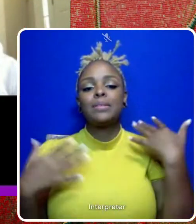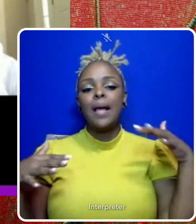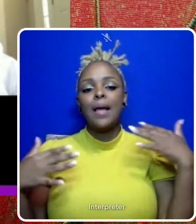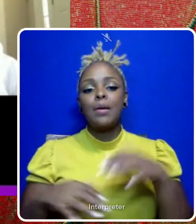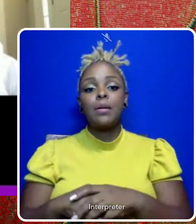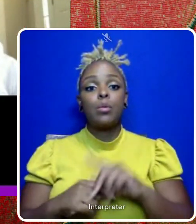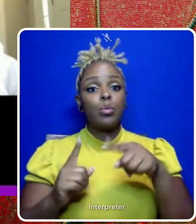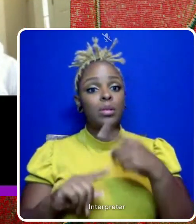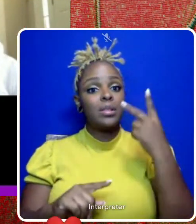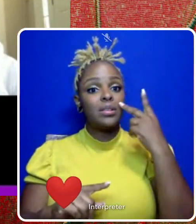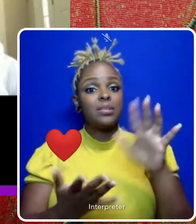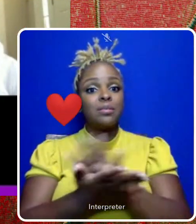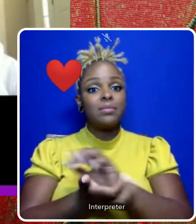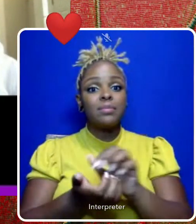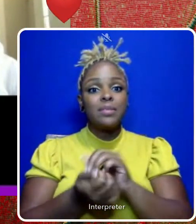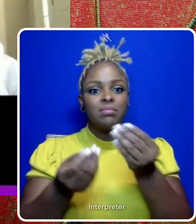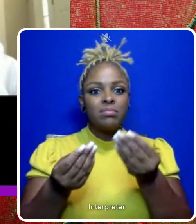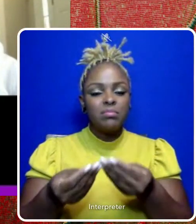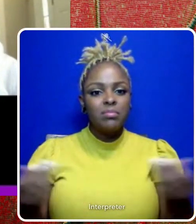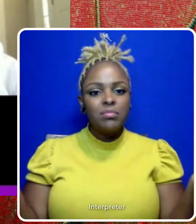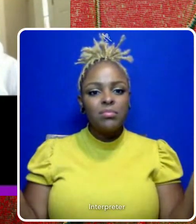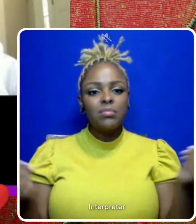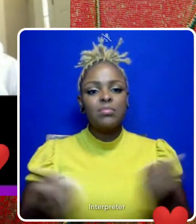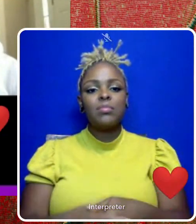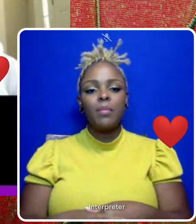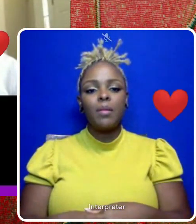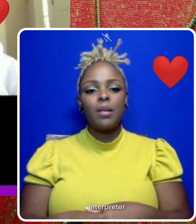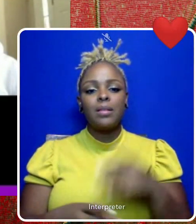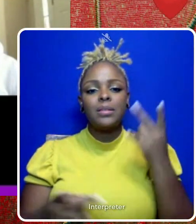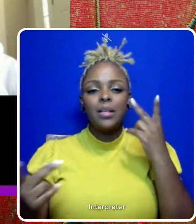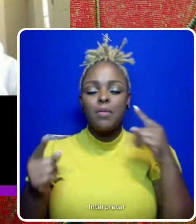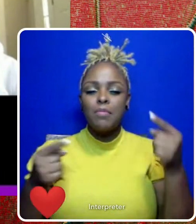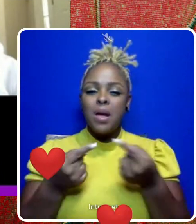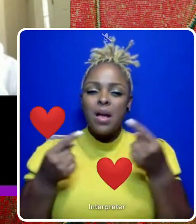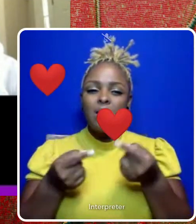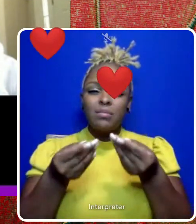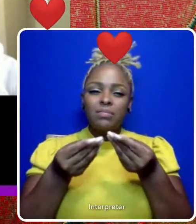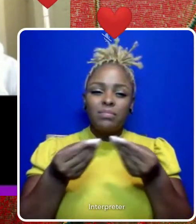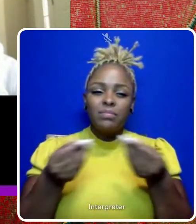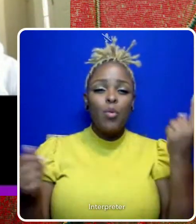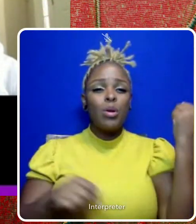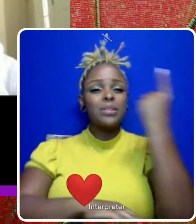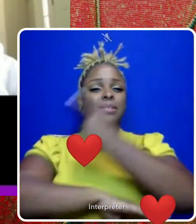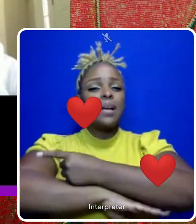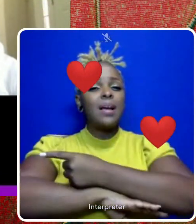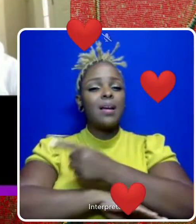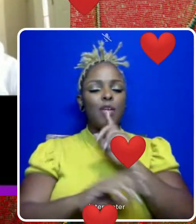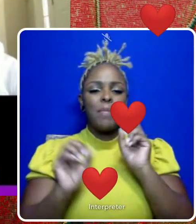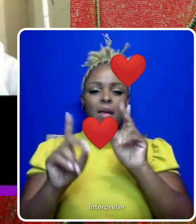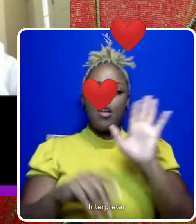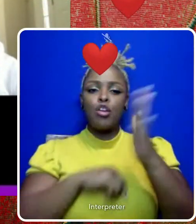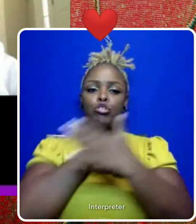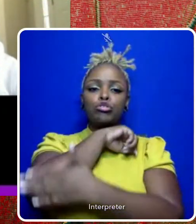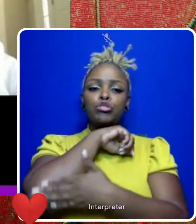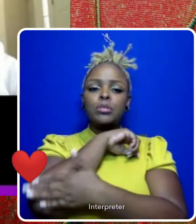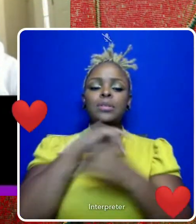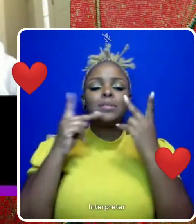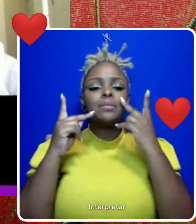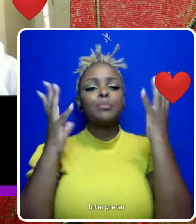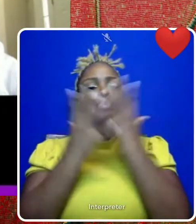a field. Maybe one day. I can take you there. See how beautiful you are. When we can talk about our